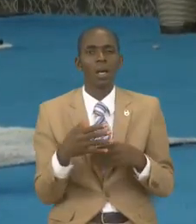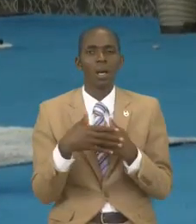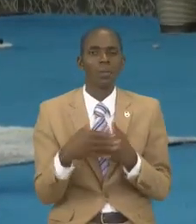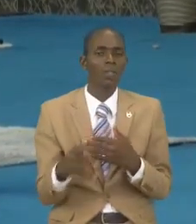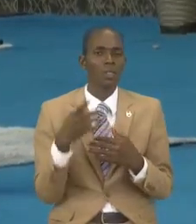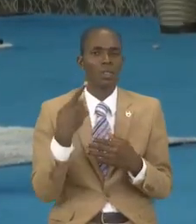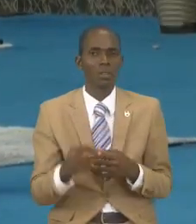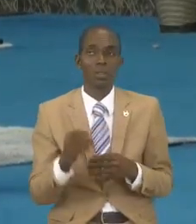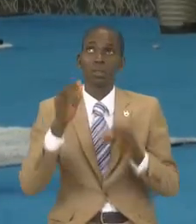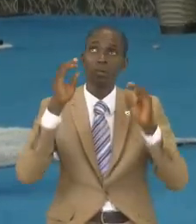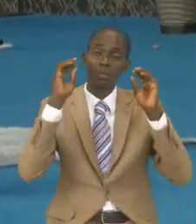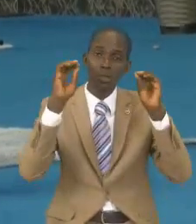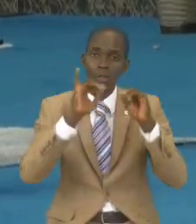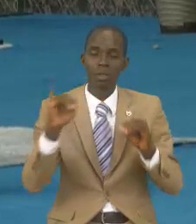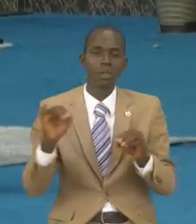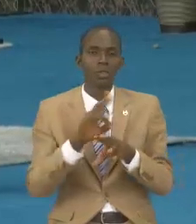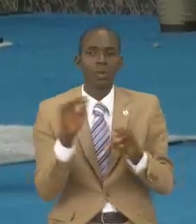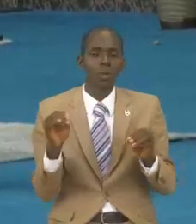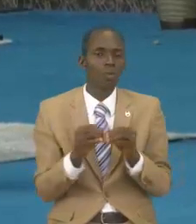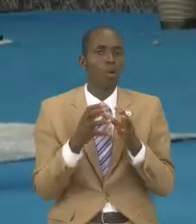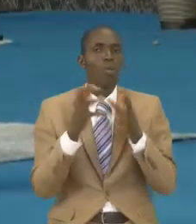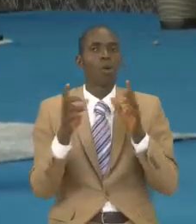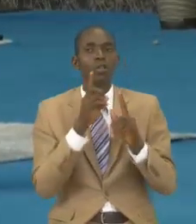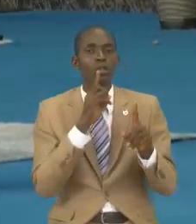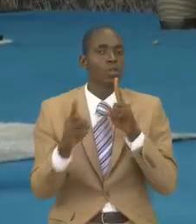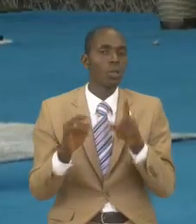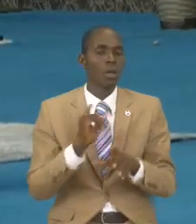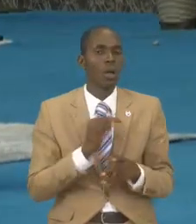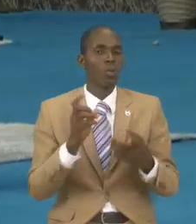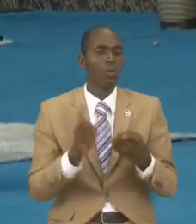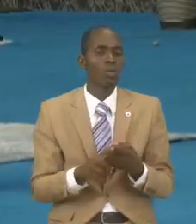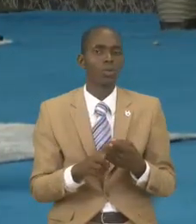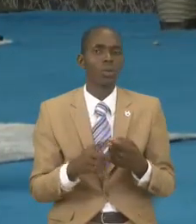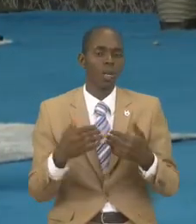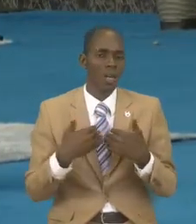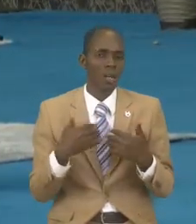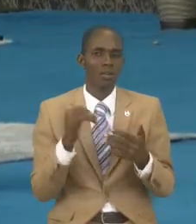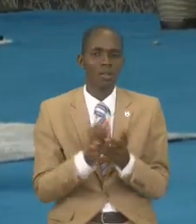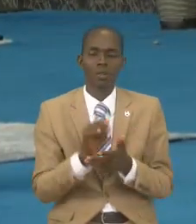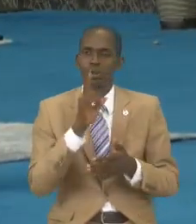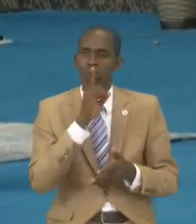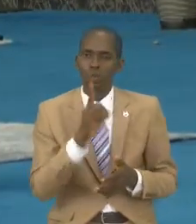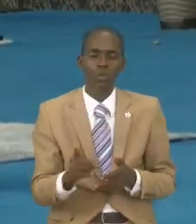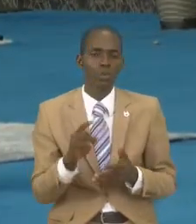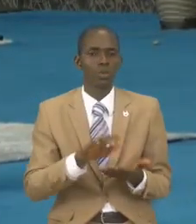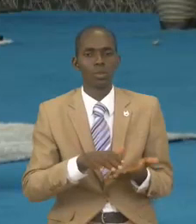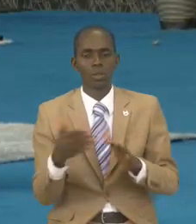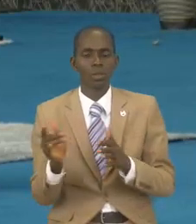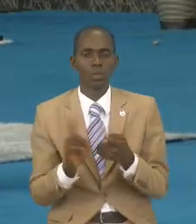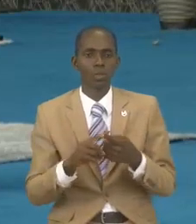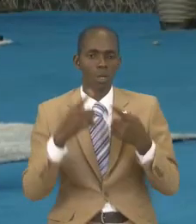ministration, talk no more talk. I want real crucifixion to happen in my